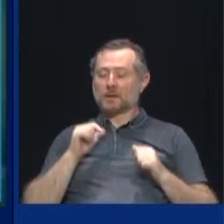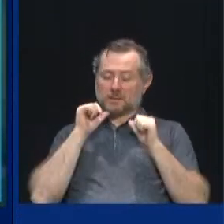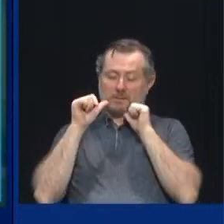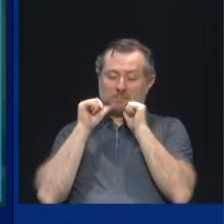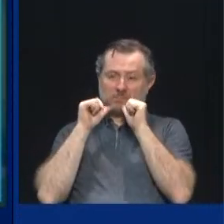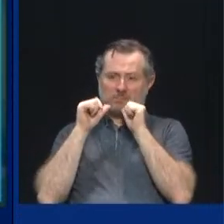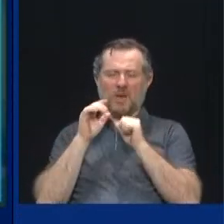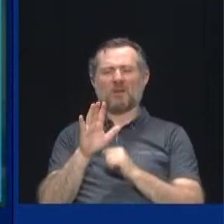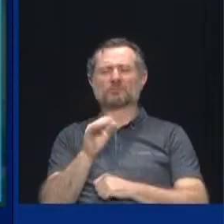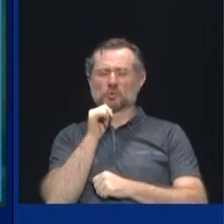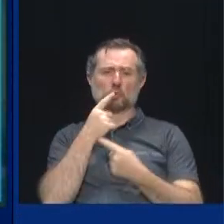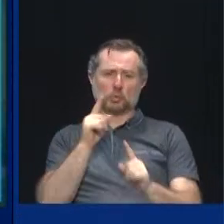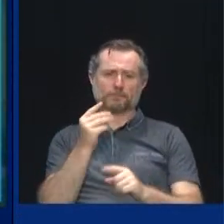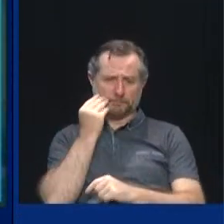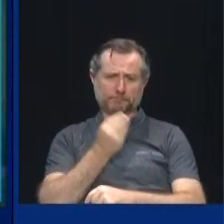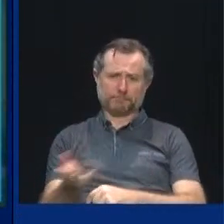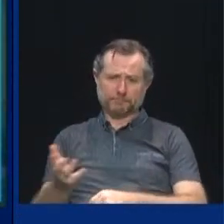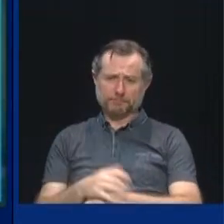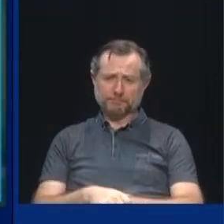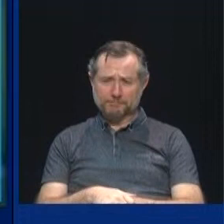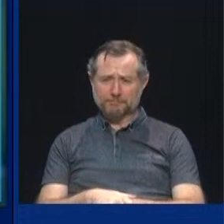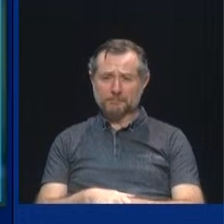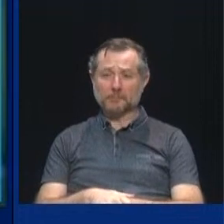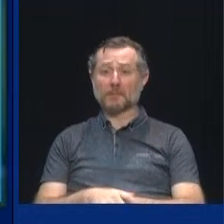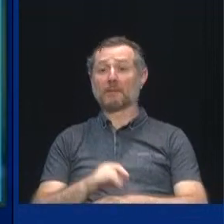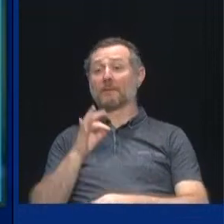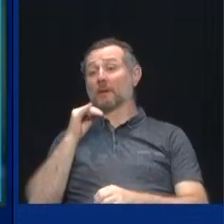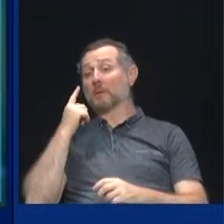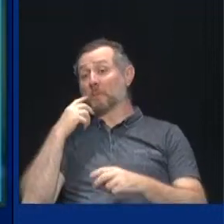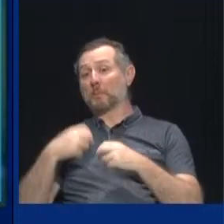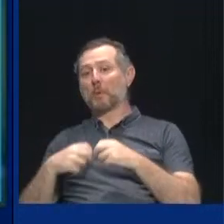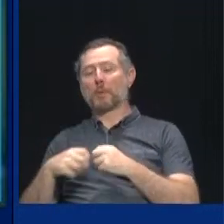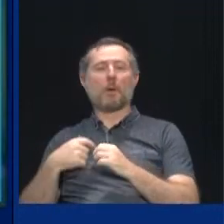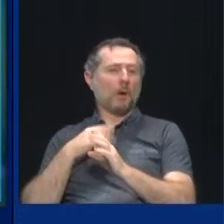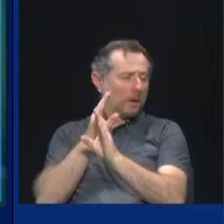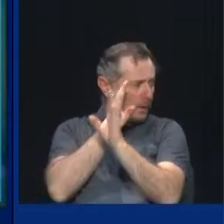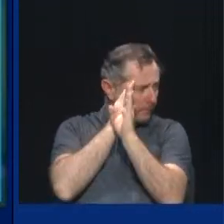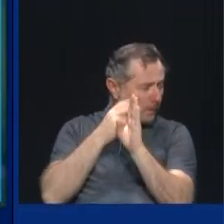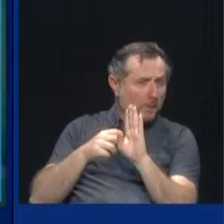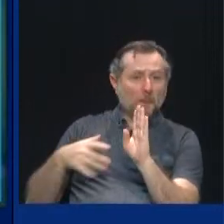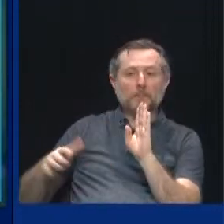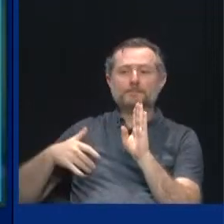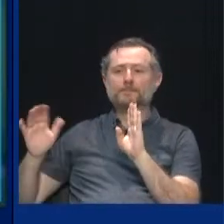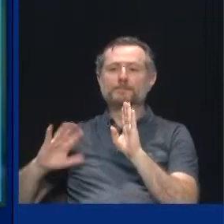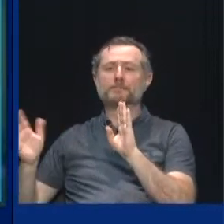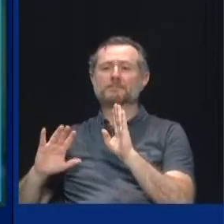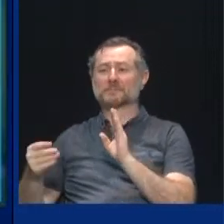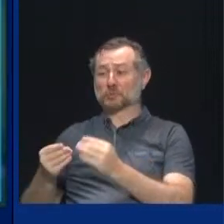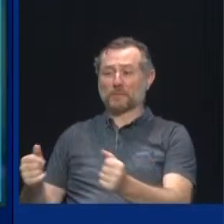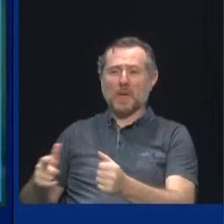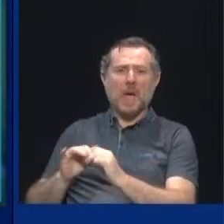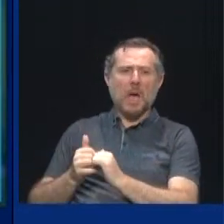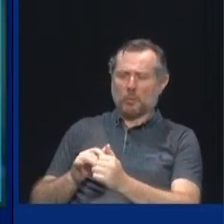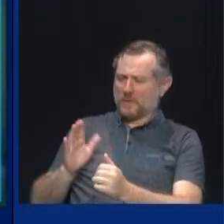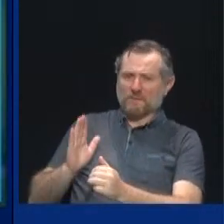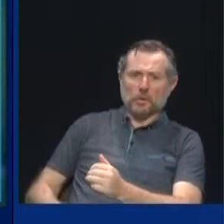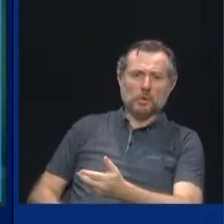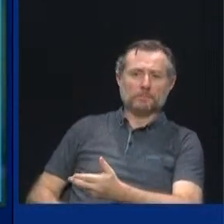you deny a problem, you are never going to solve it. If you deny that you have an